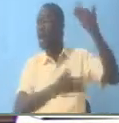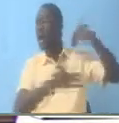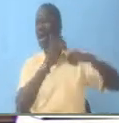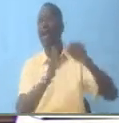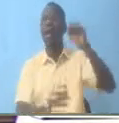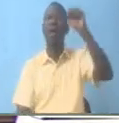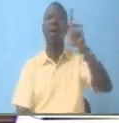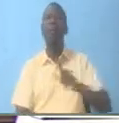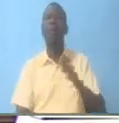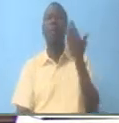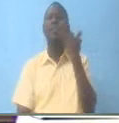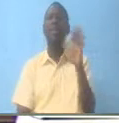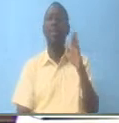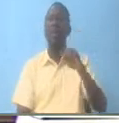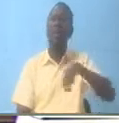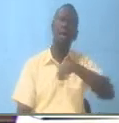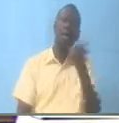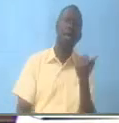the